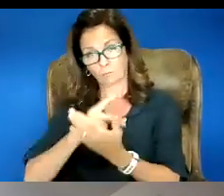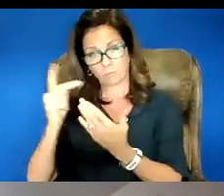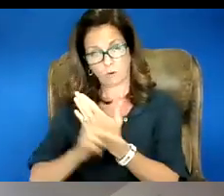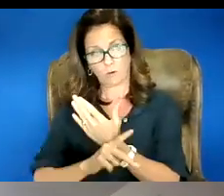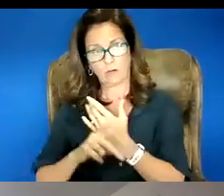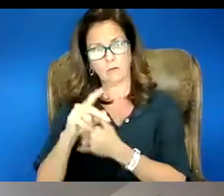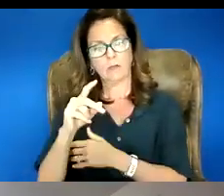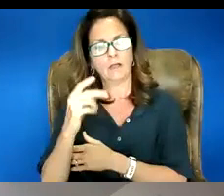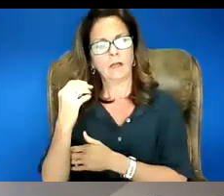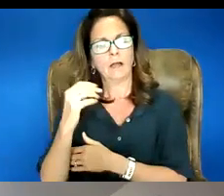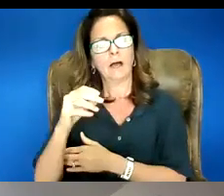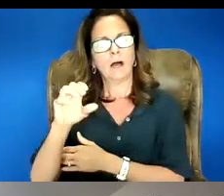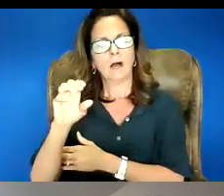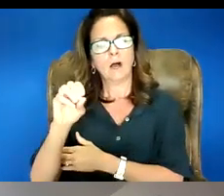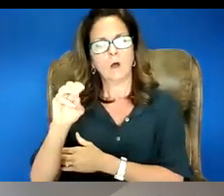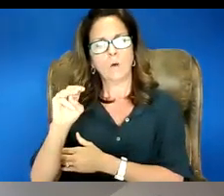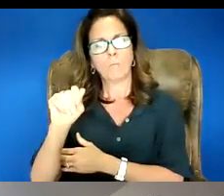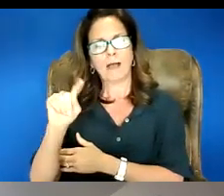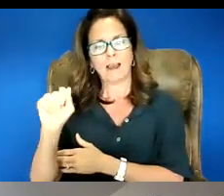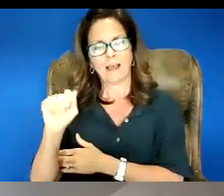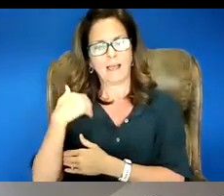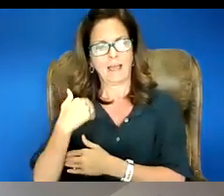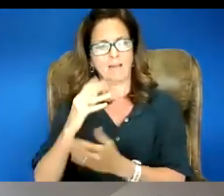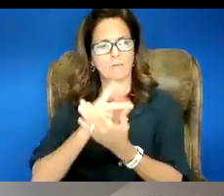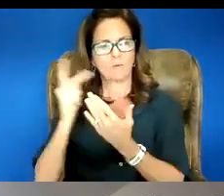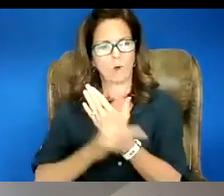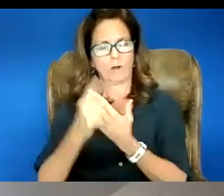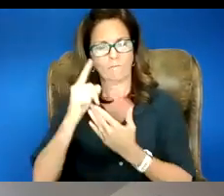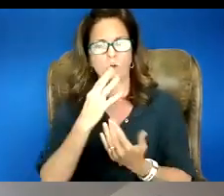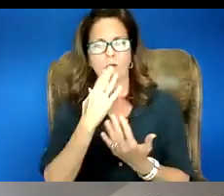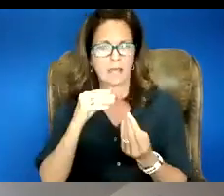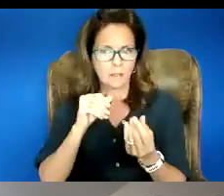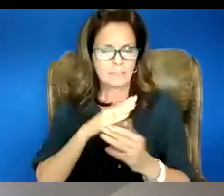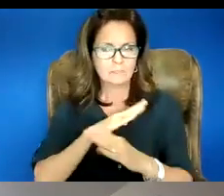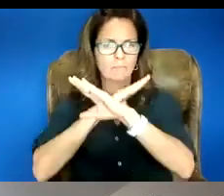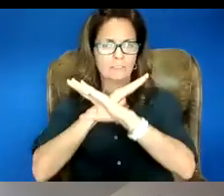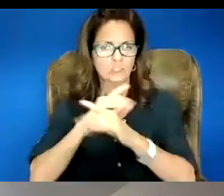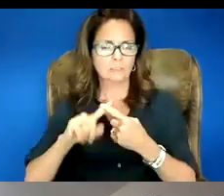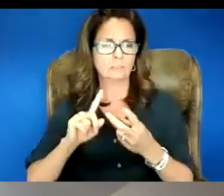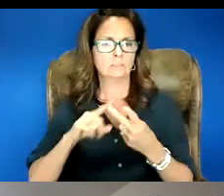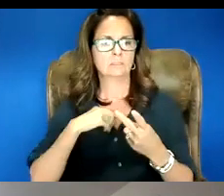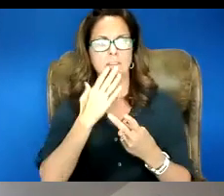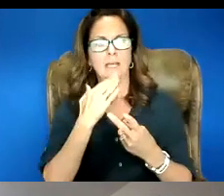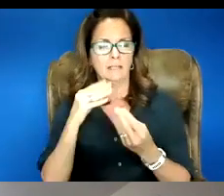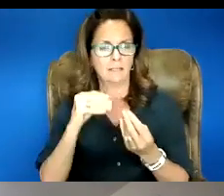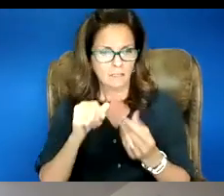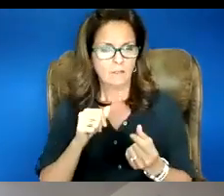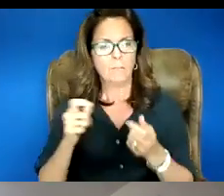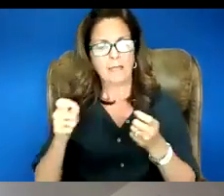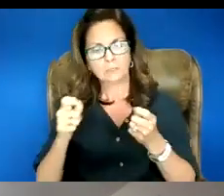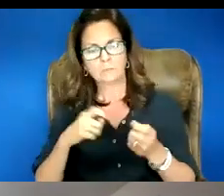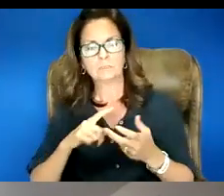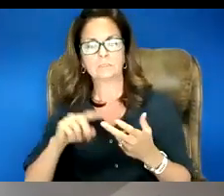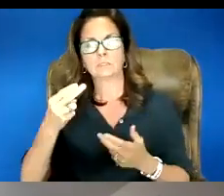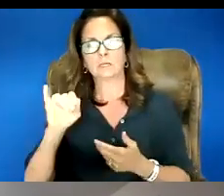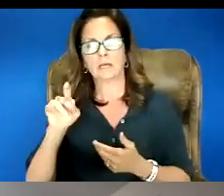has programs for diabetes prevention and diabetes management, hypertension, and weight loss.